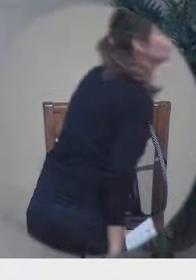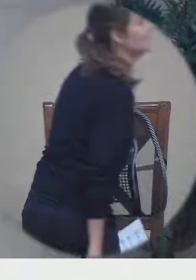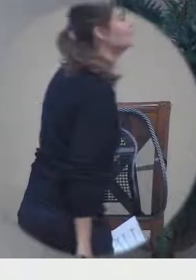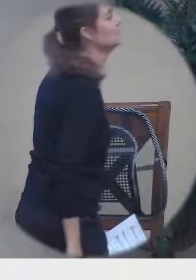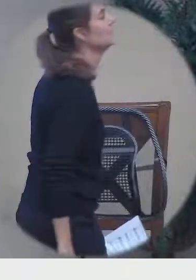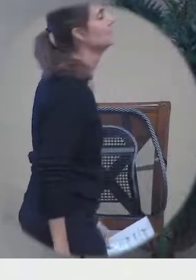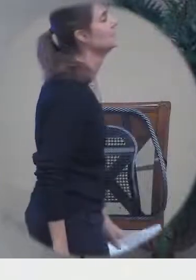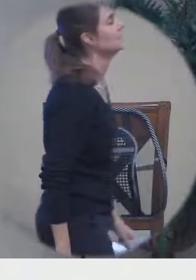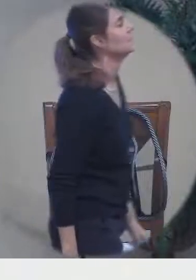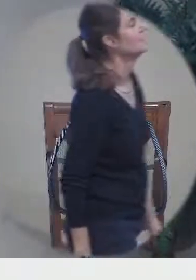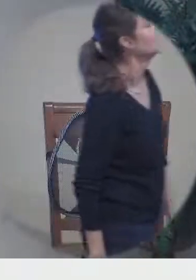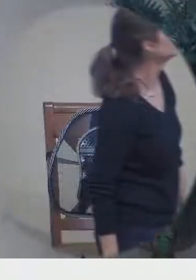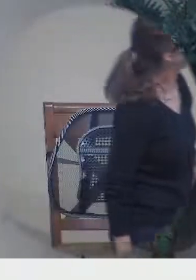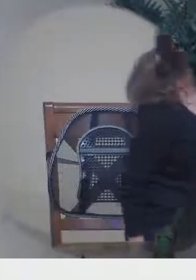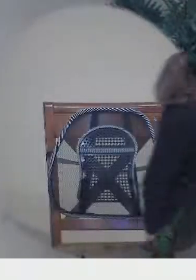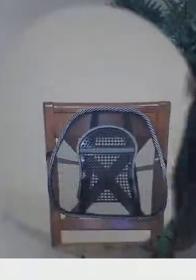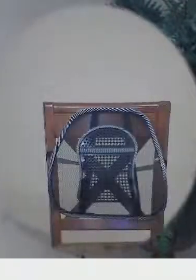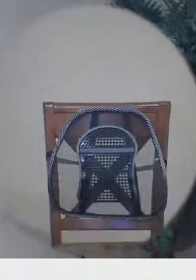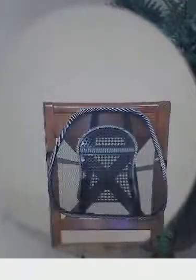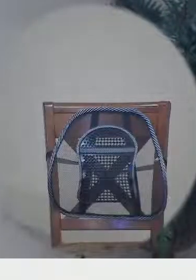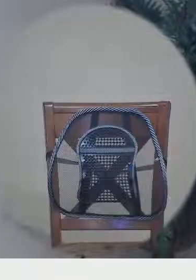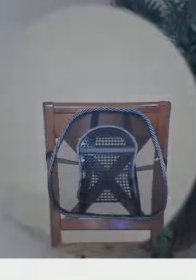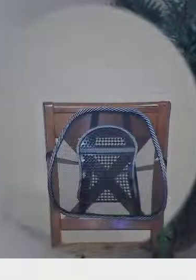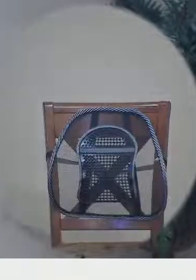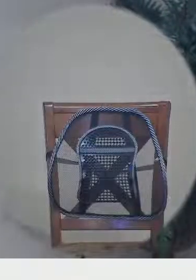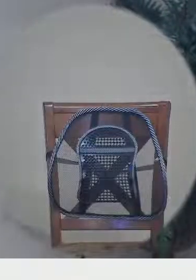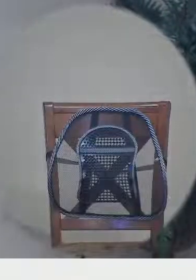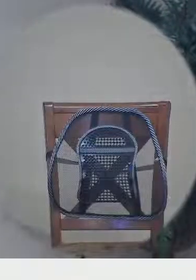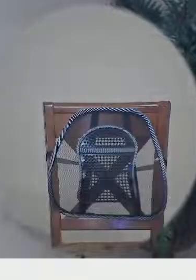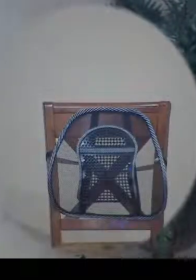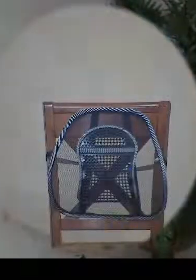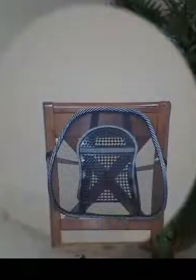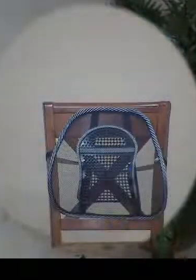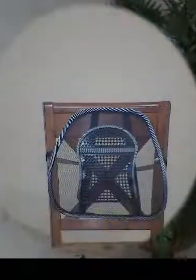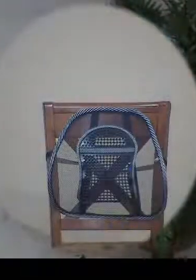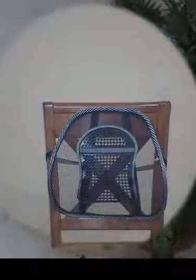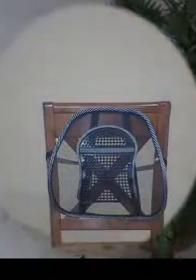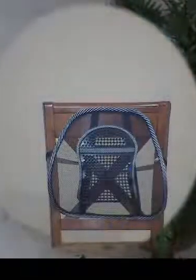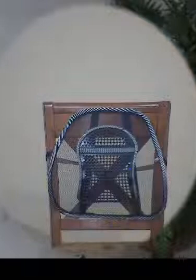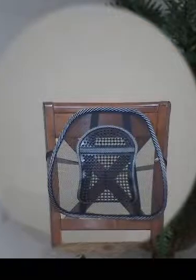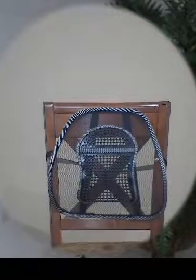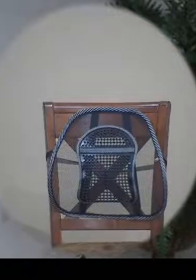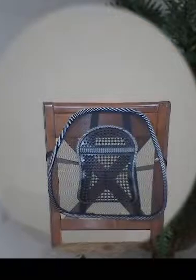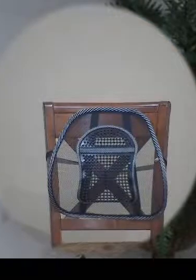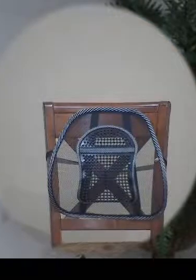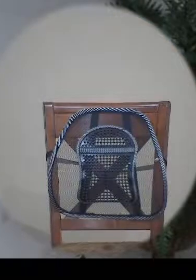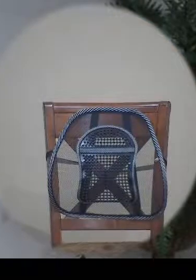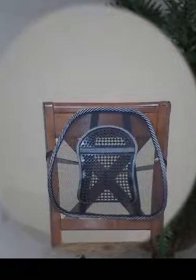It's warmer down there.